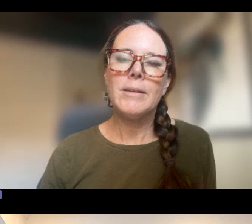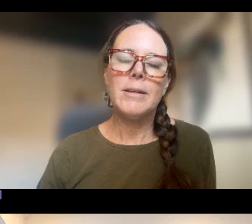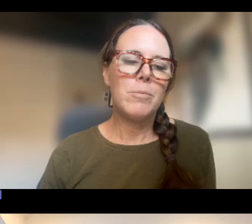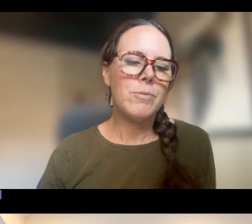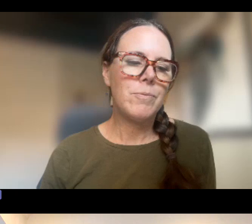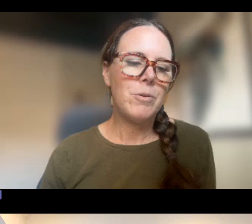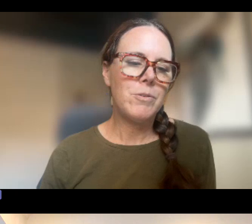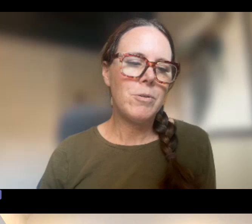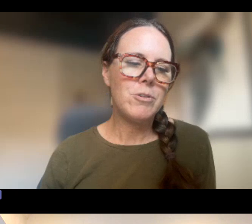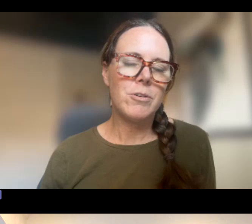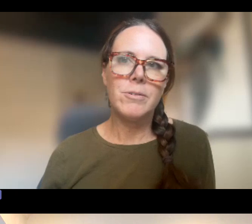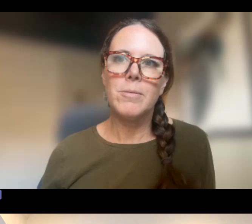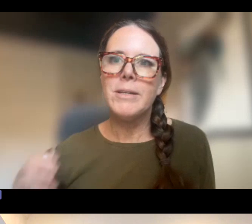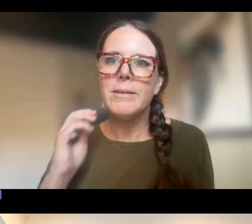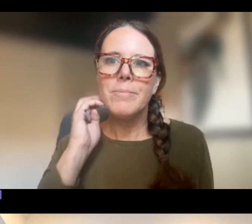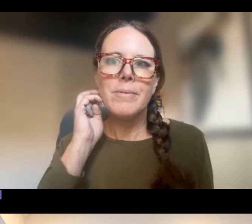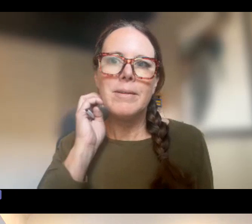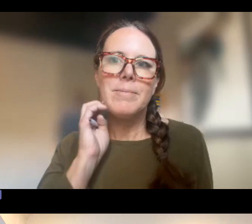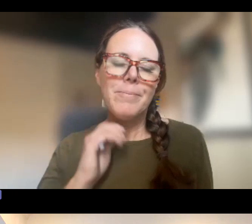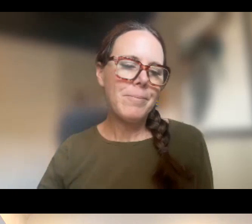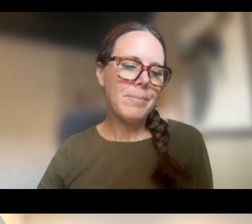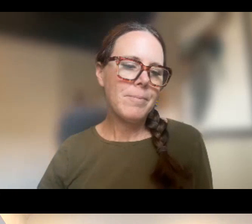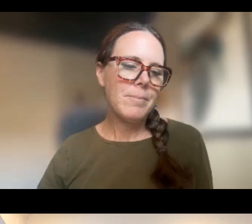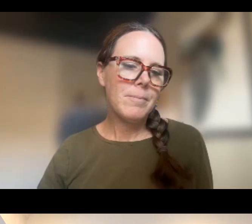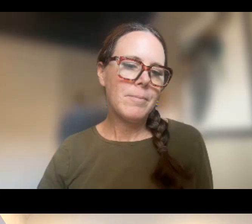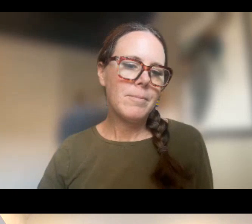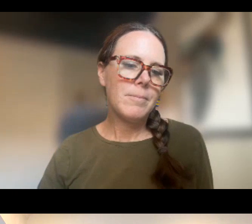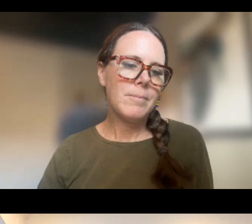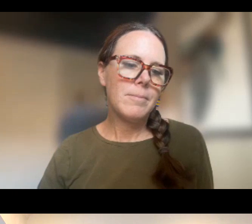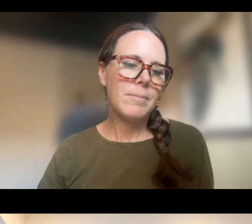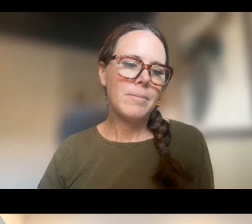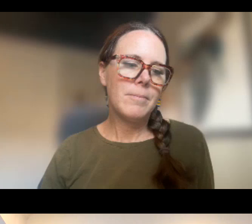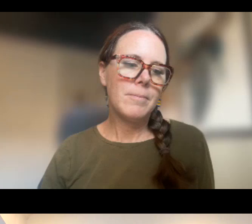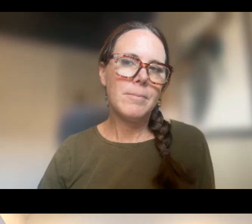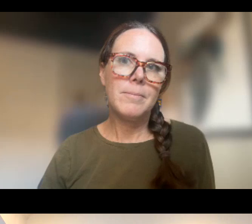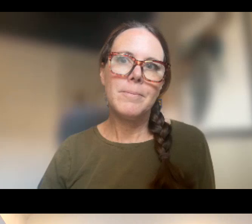All right, then I'll move to adjourn the meeting.